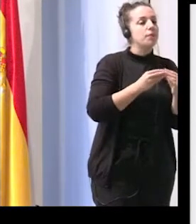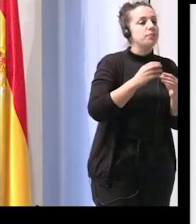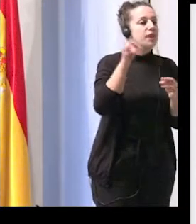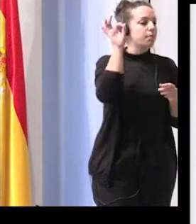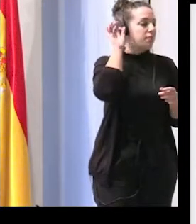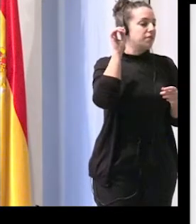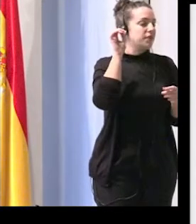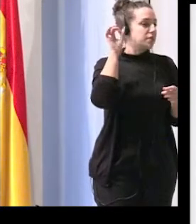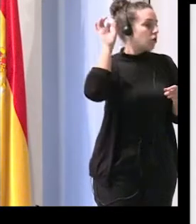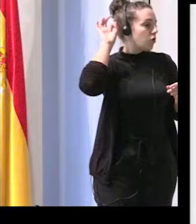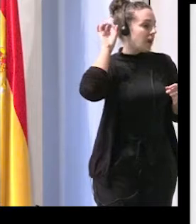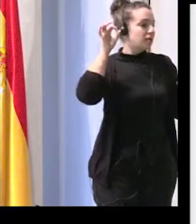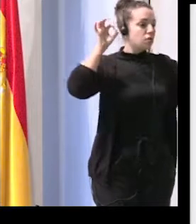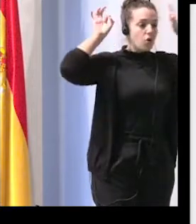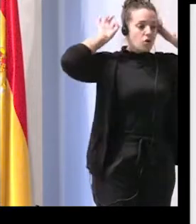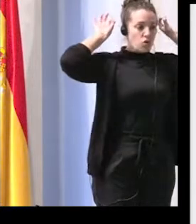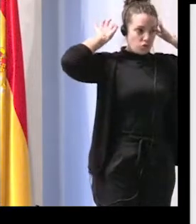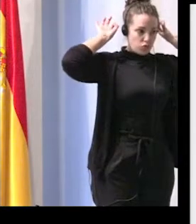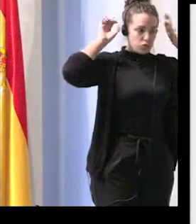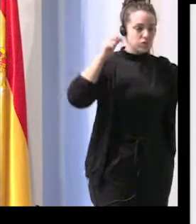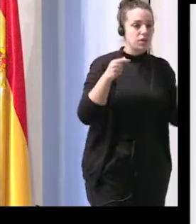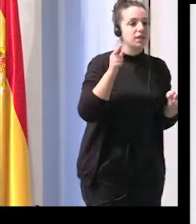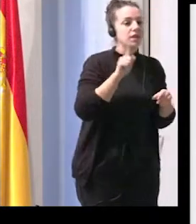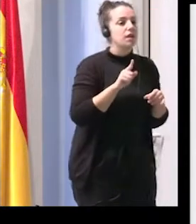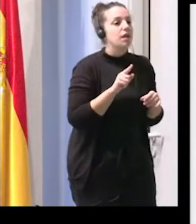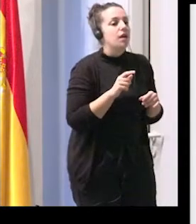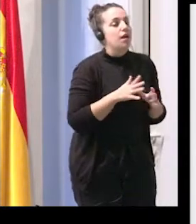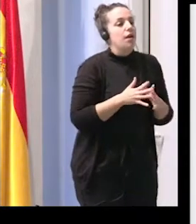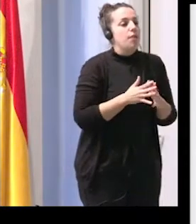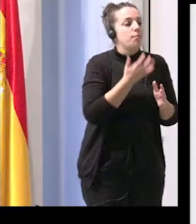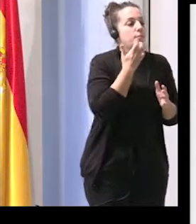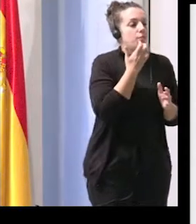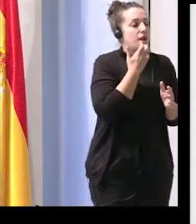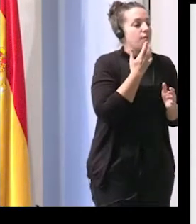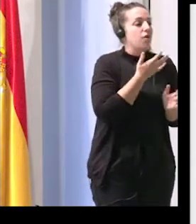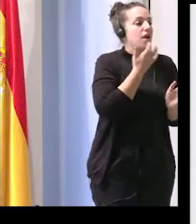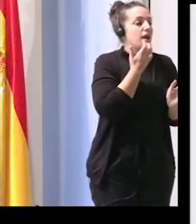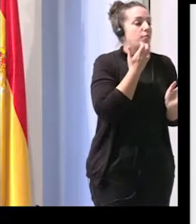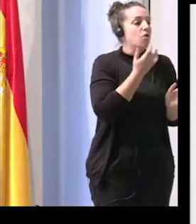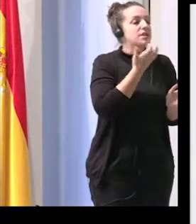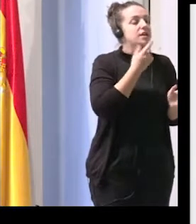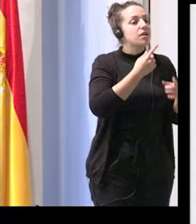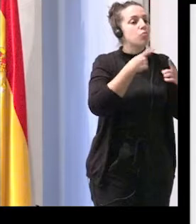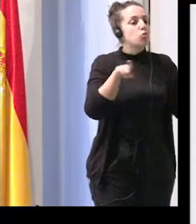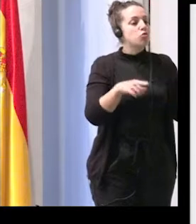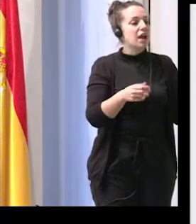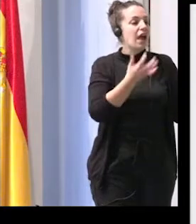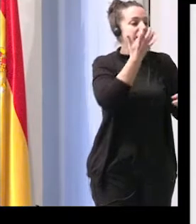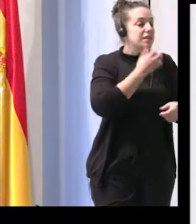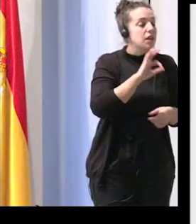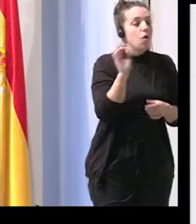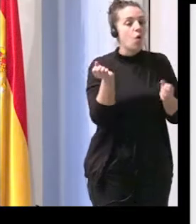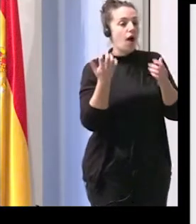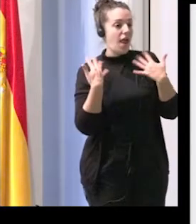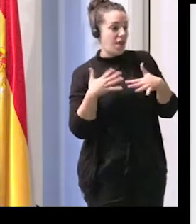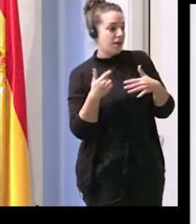task, do you hear this music as happy or sad? We did this again in groups of children who